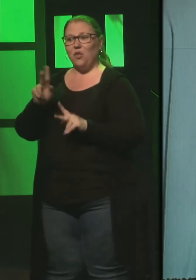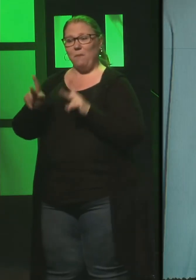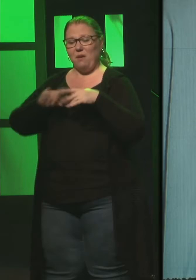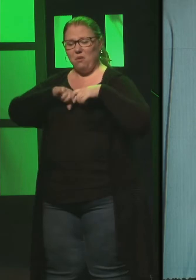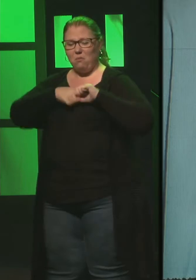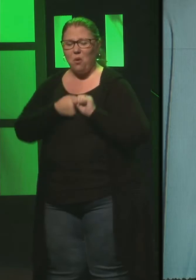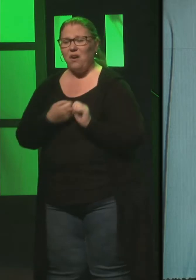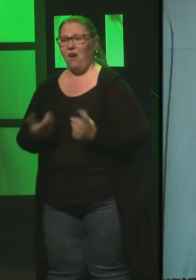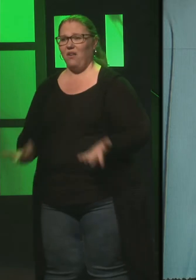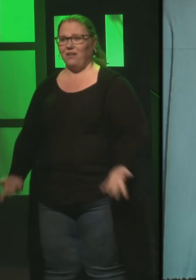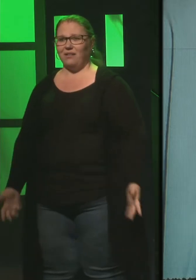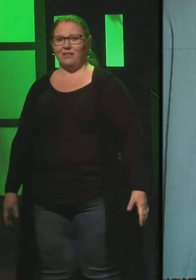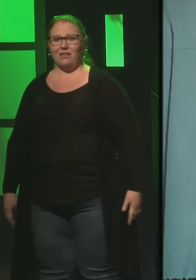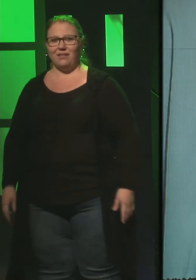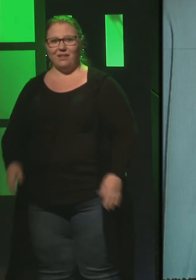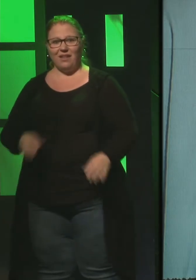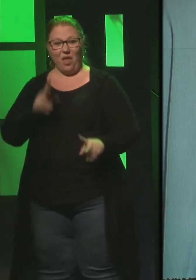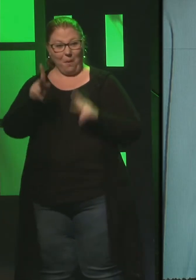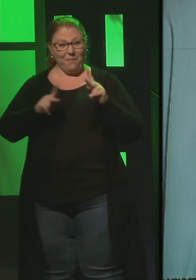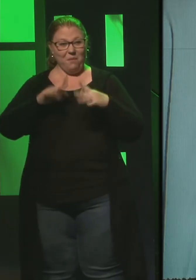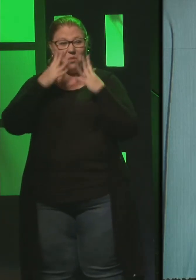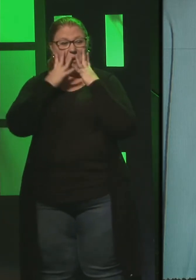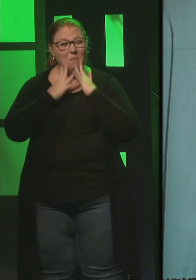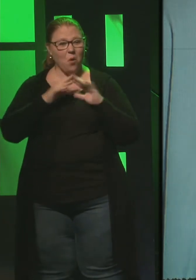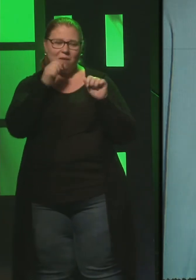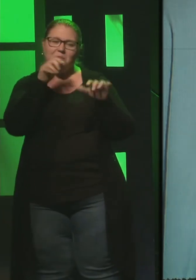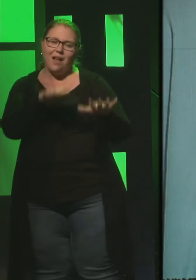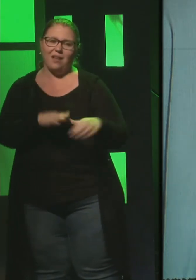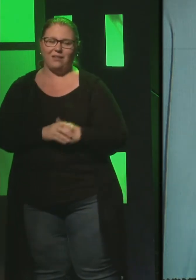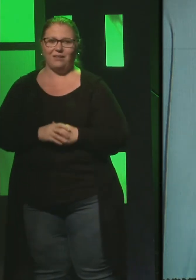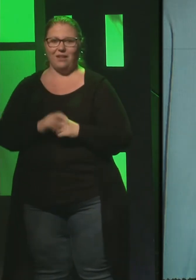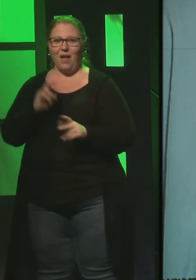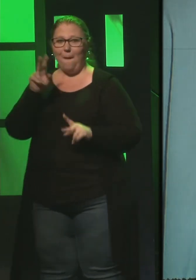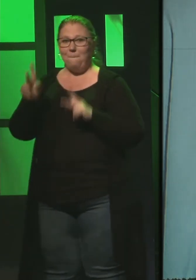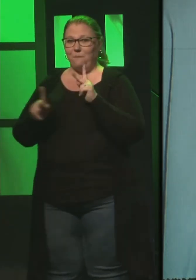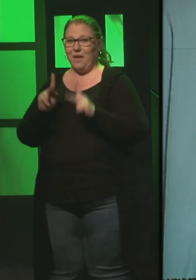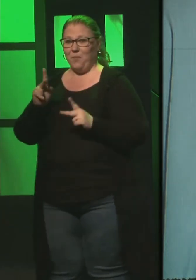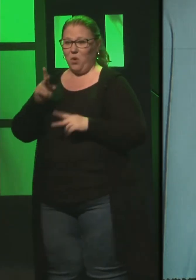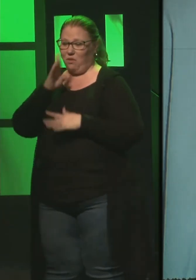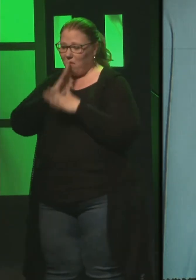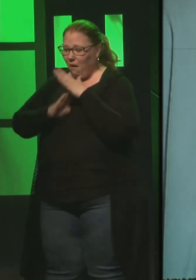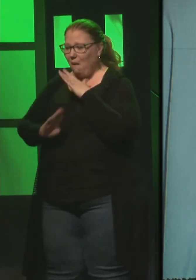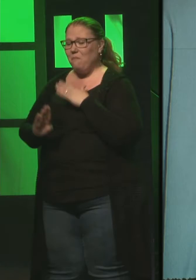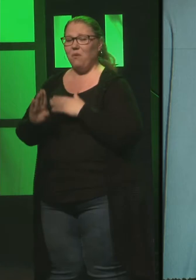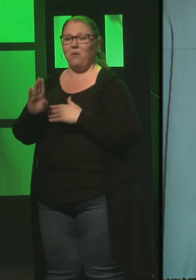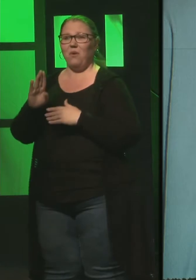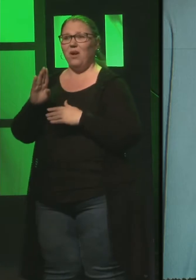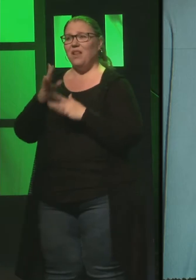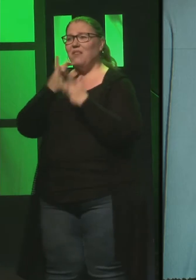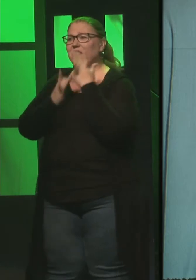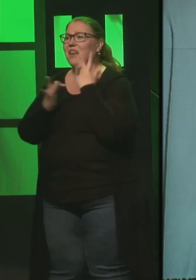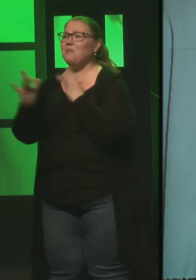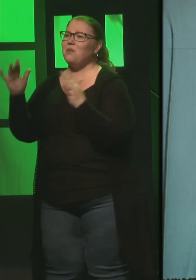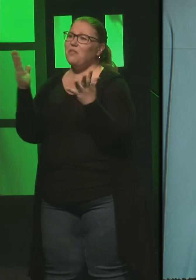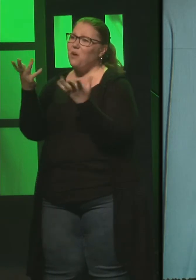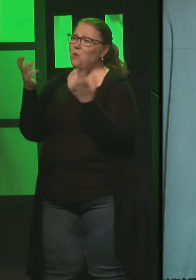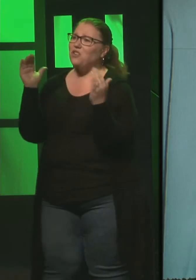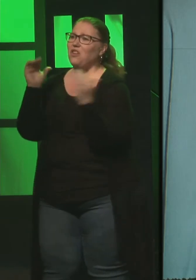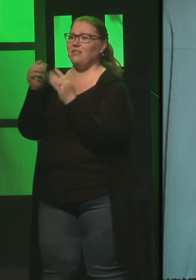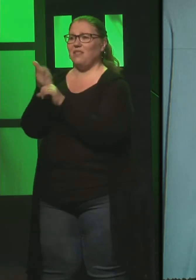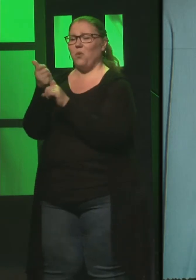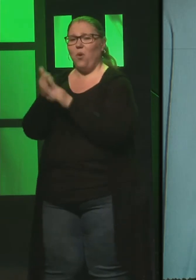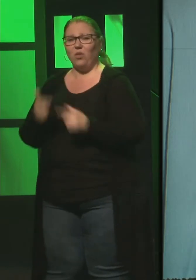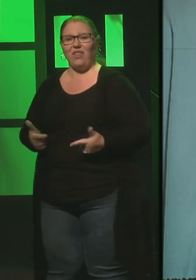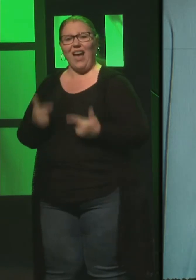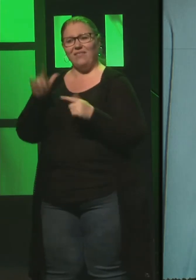brokenhearted. Blessed are the mourners. Blessed are the meek, the ones that are desperate for justice in their own lives,